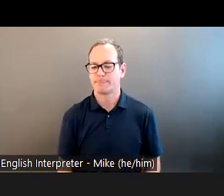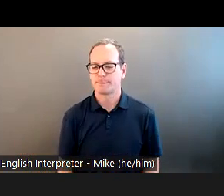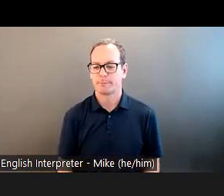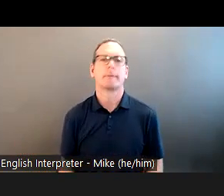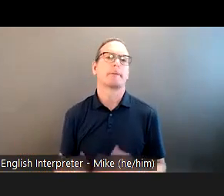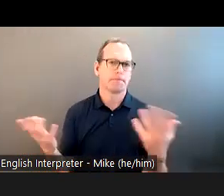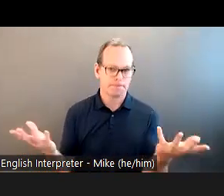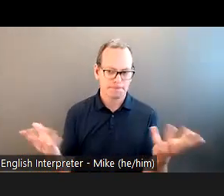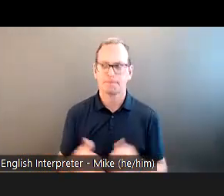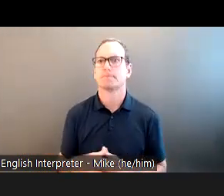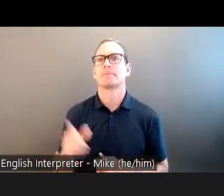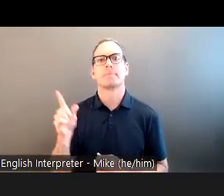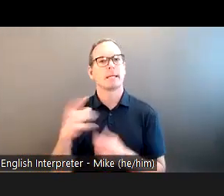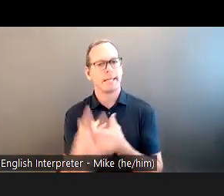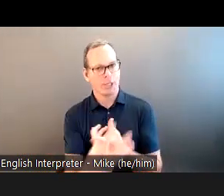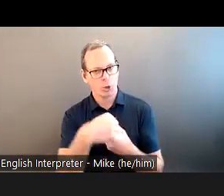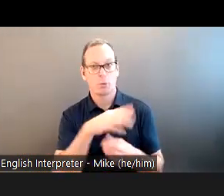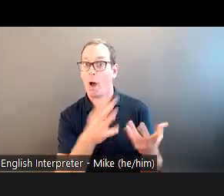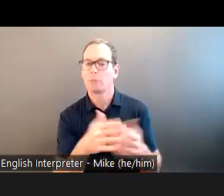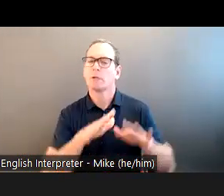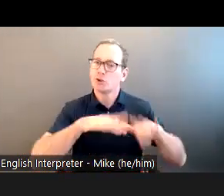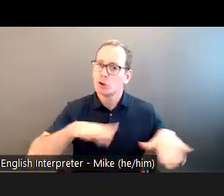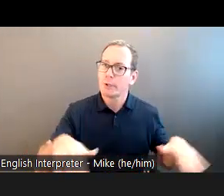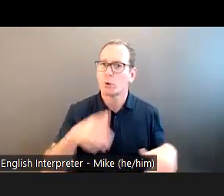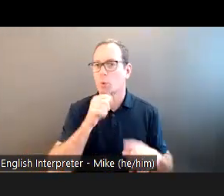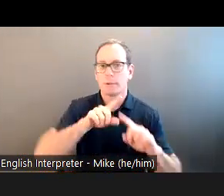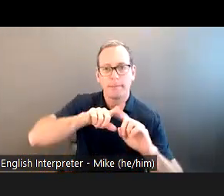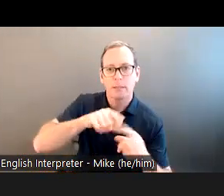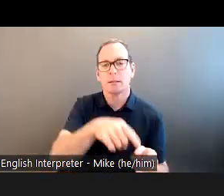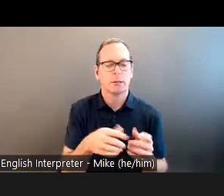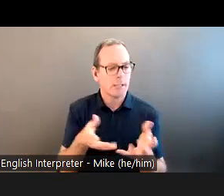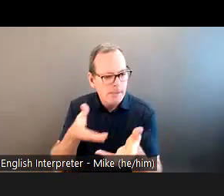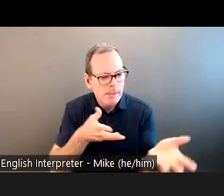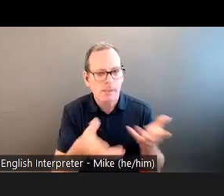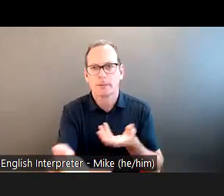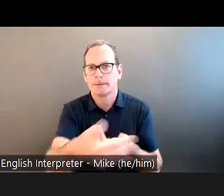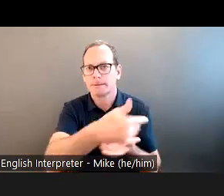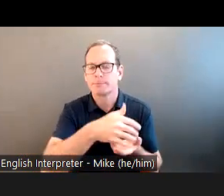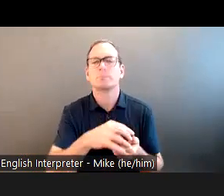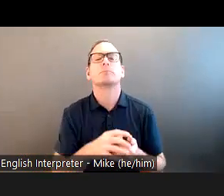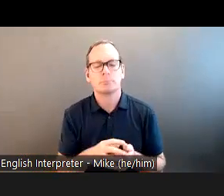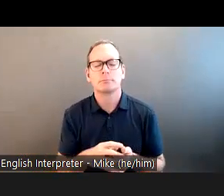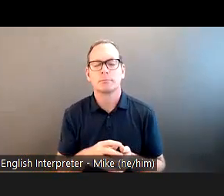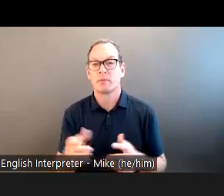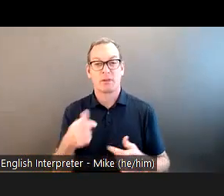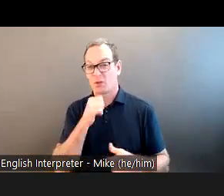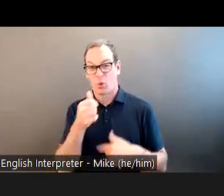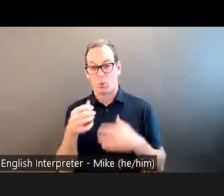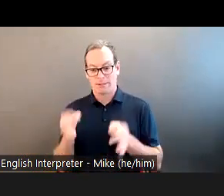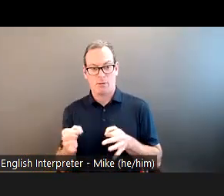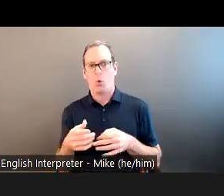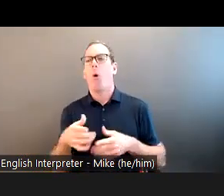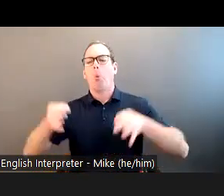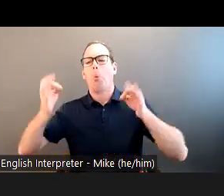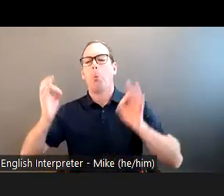of the decisions, and then making decisions that are the least restrictive. So you don't want to be making decisions that are going to trap a